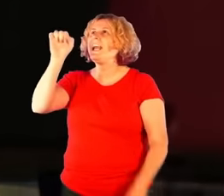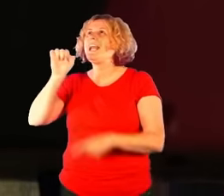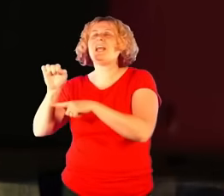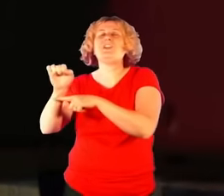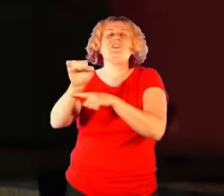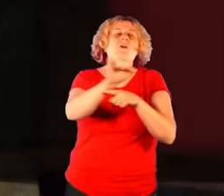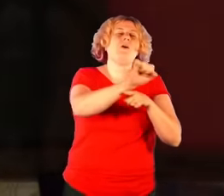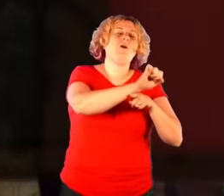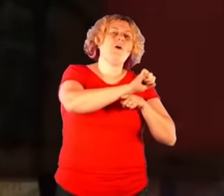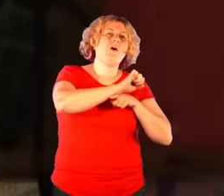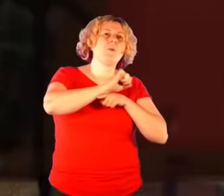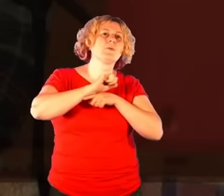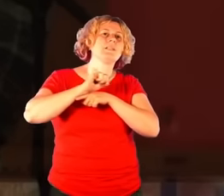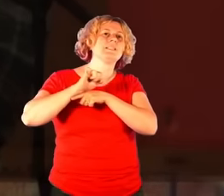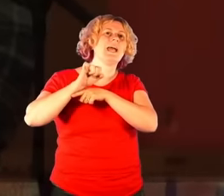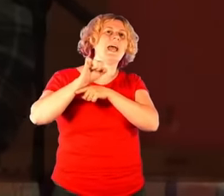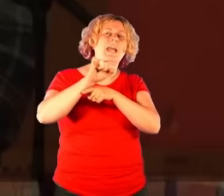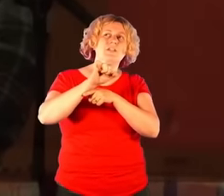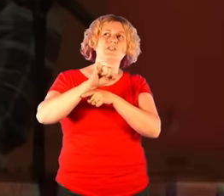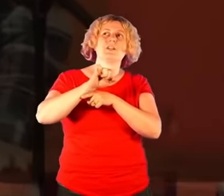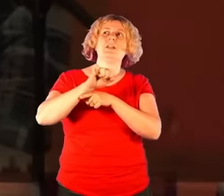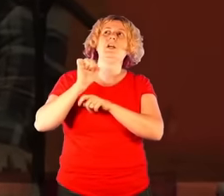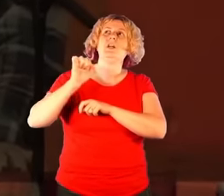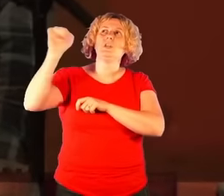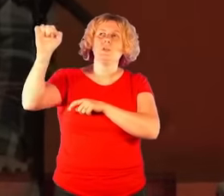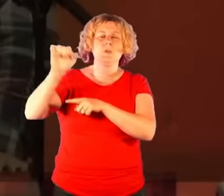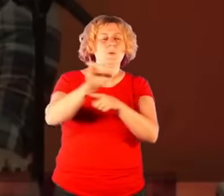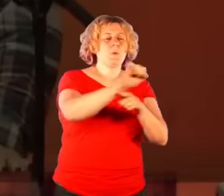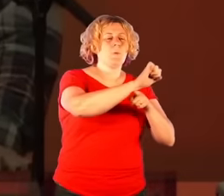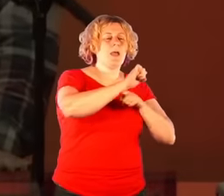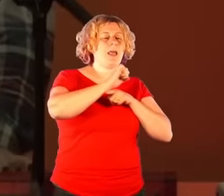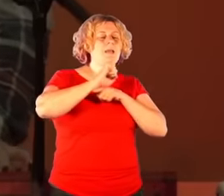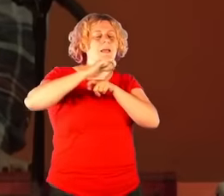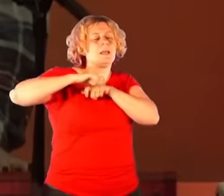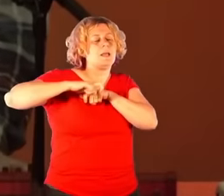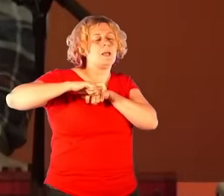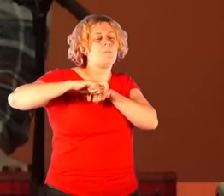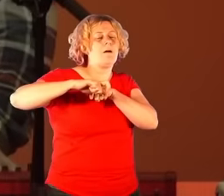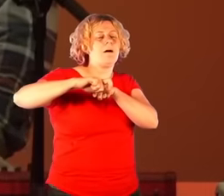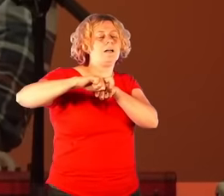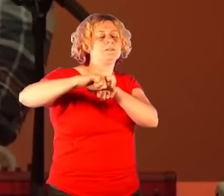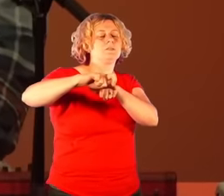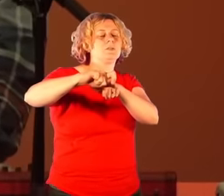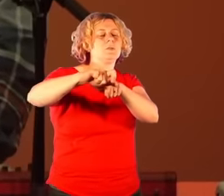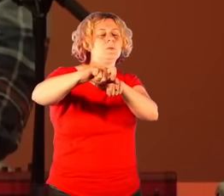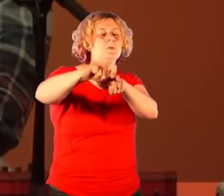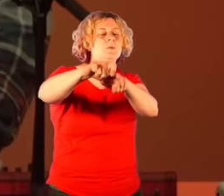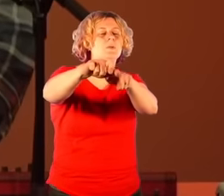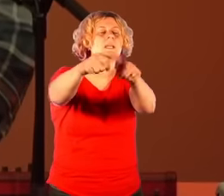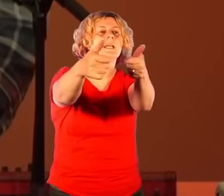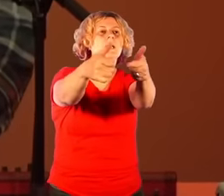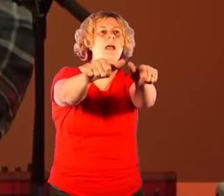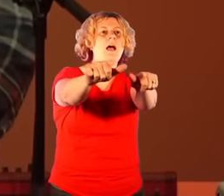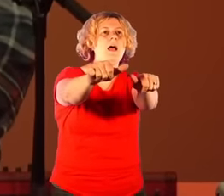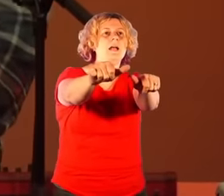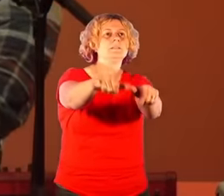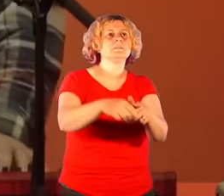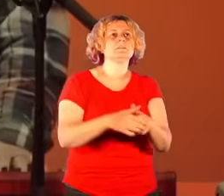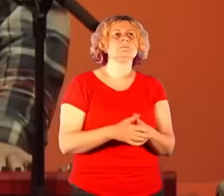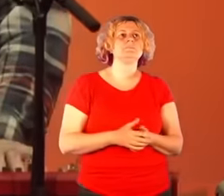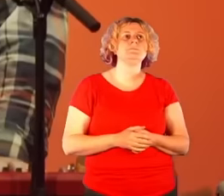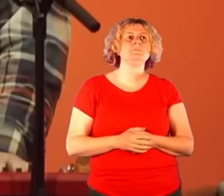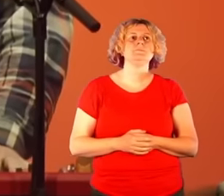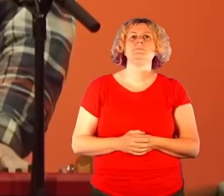Confident in your protection, you will keep us to the